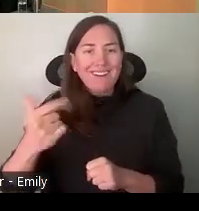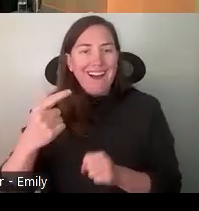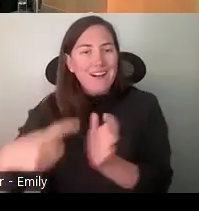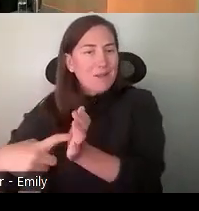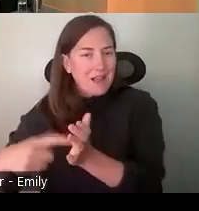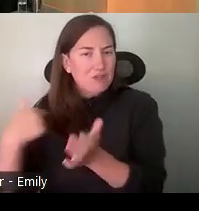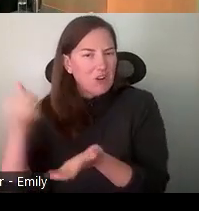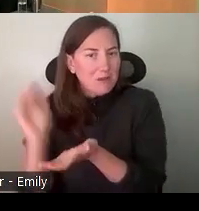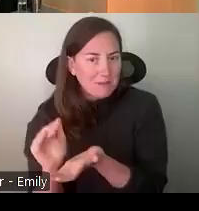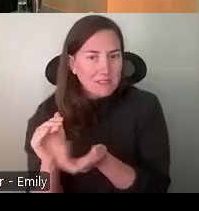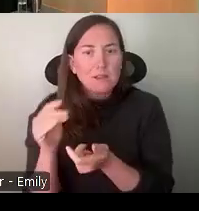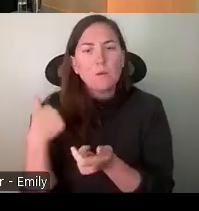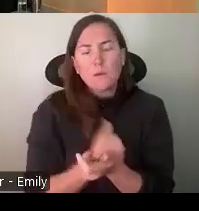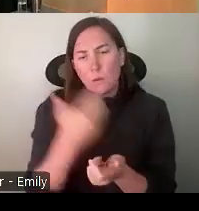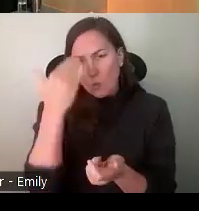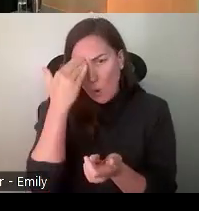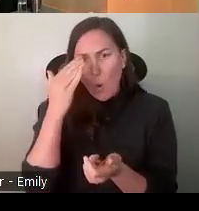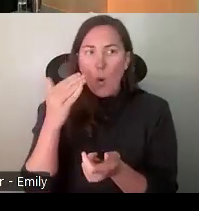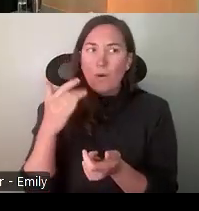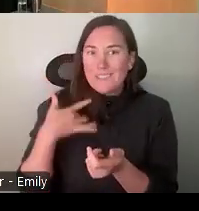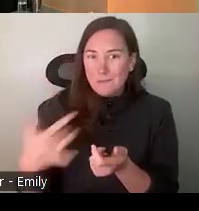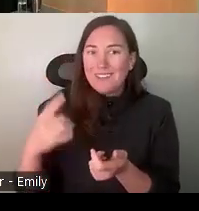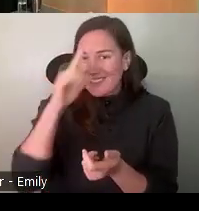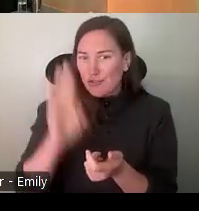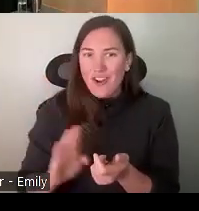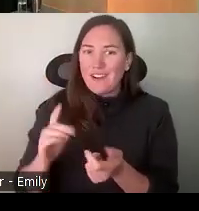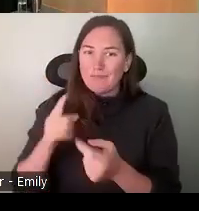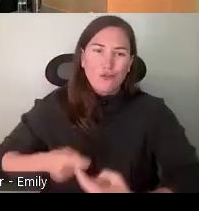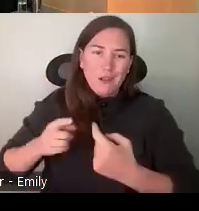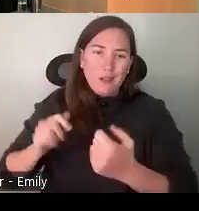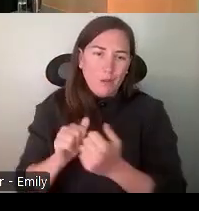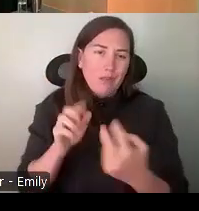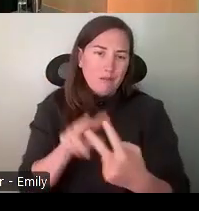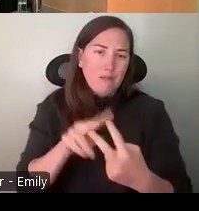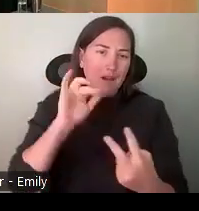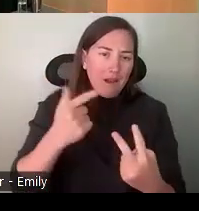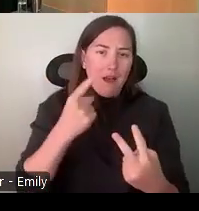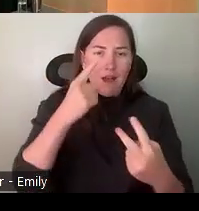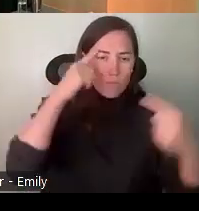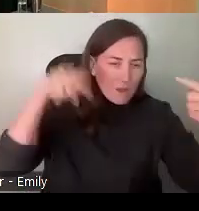of the impairments in those functions associated with schizophrenia.